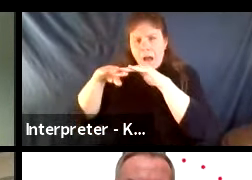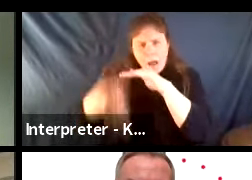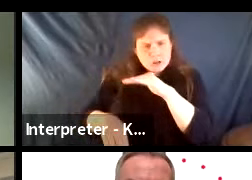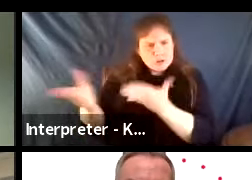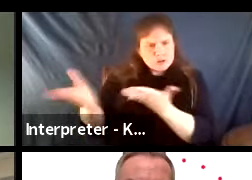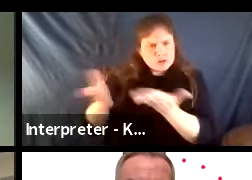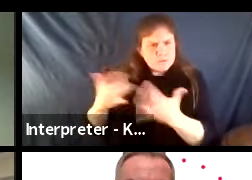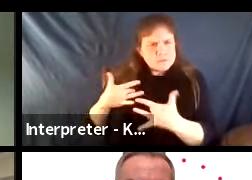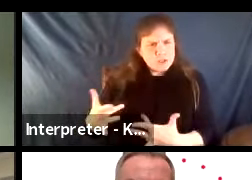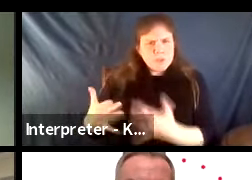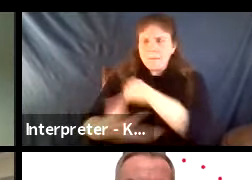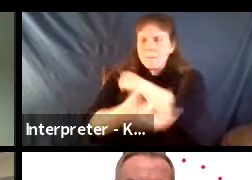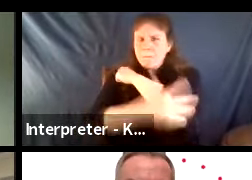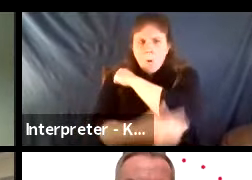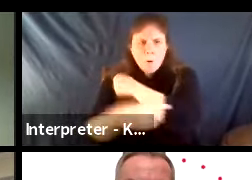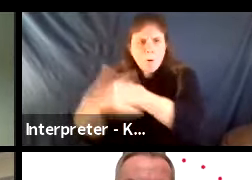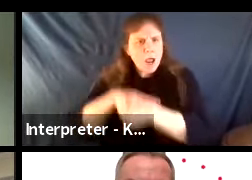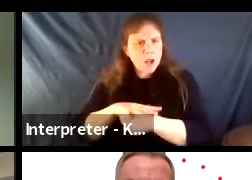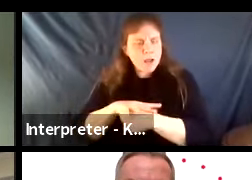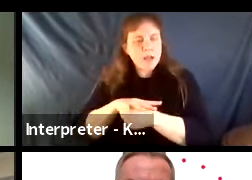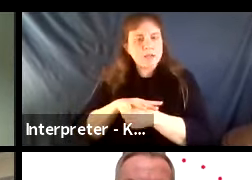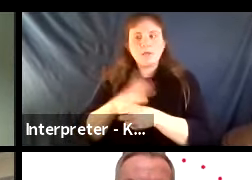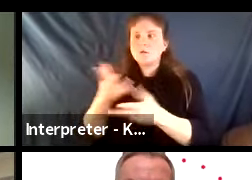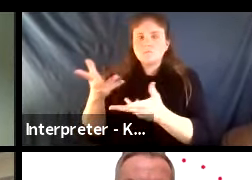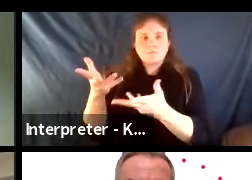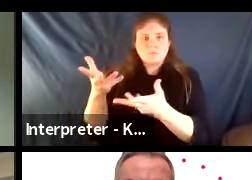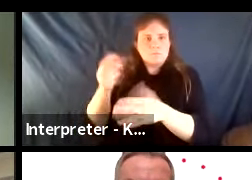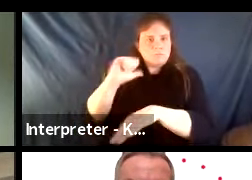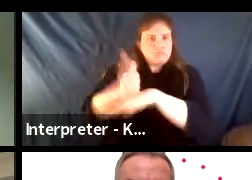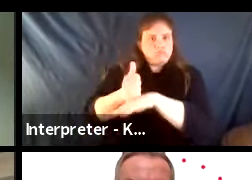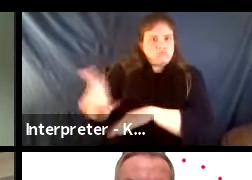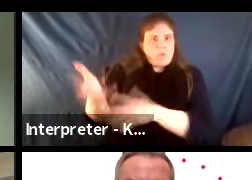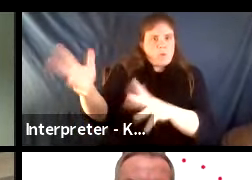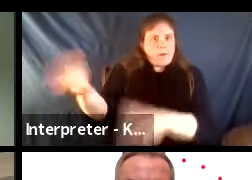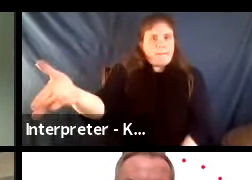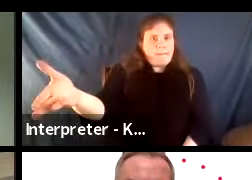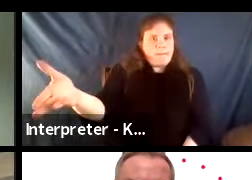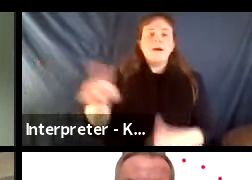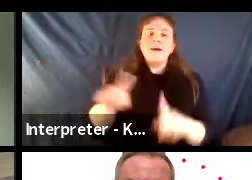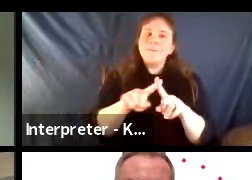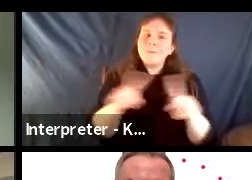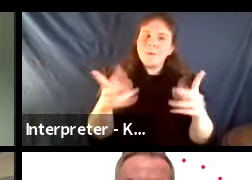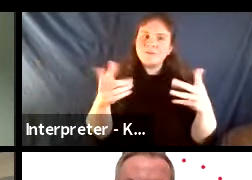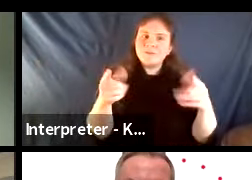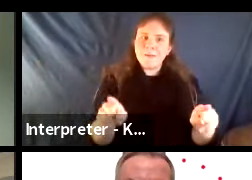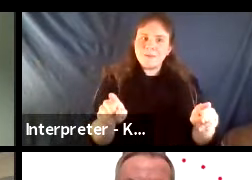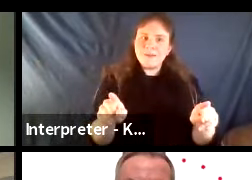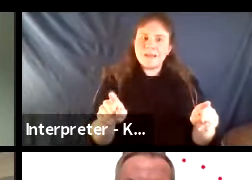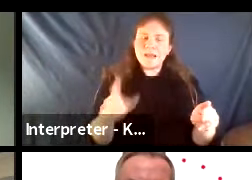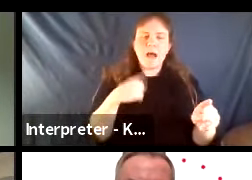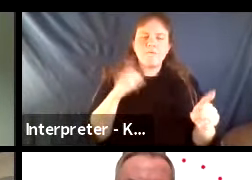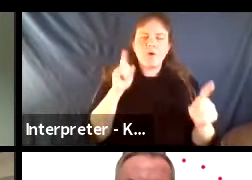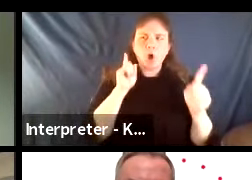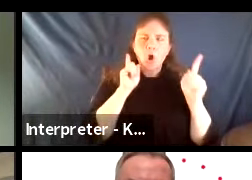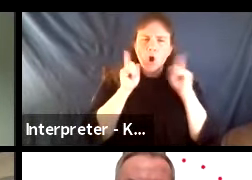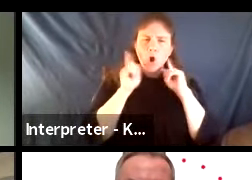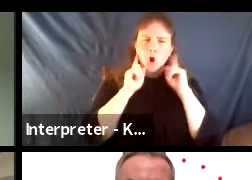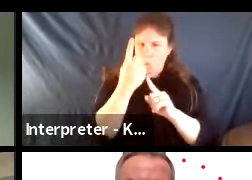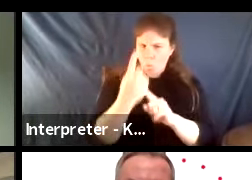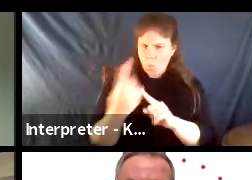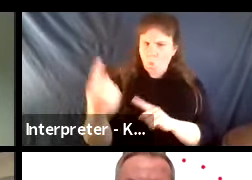yet what we're finding is from county to county, most of our independents, I've heard of one independent